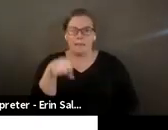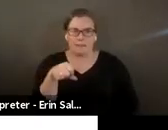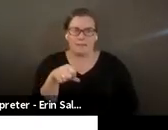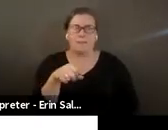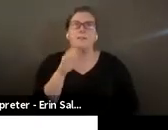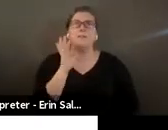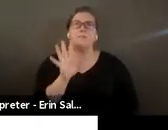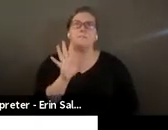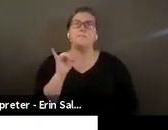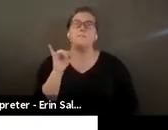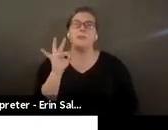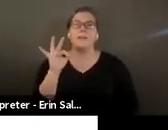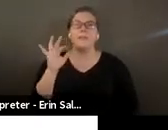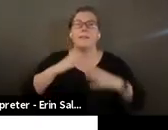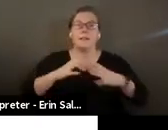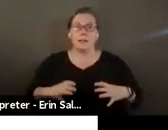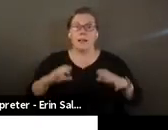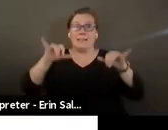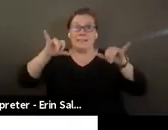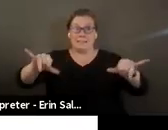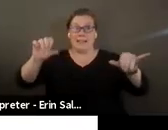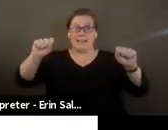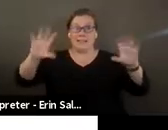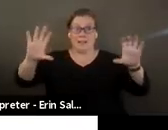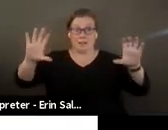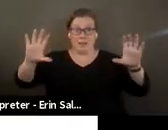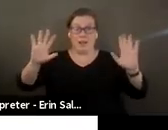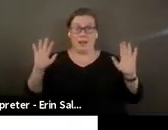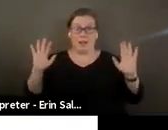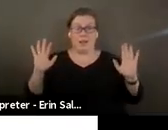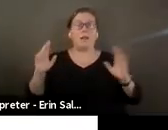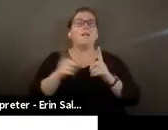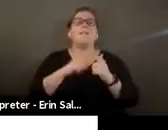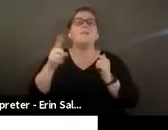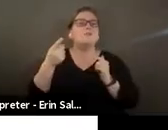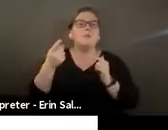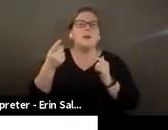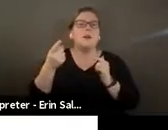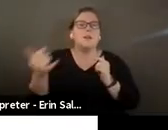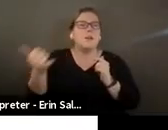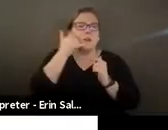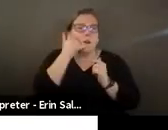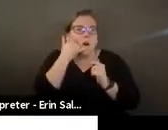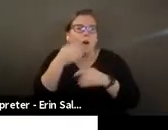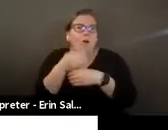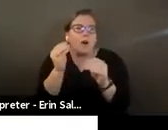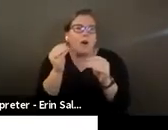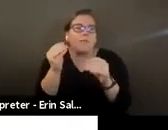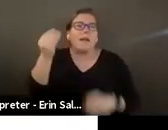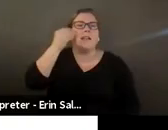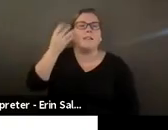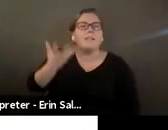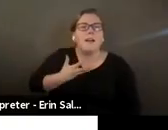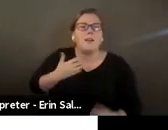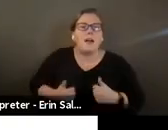the client stays in the state of South Carolina, all they would need to do is call our office and let us know